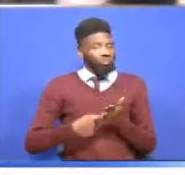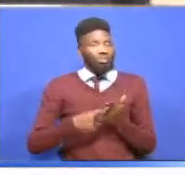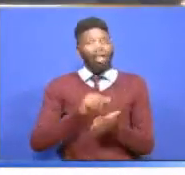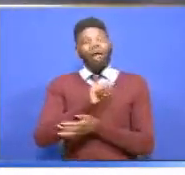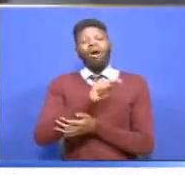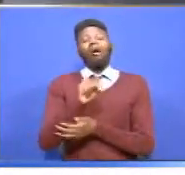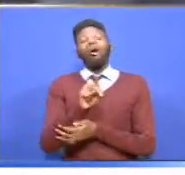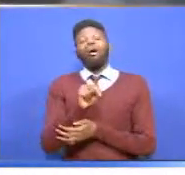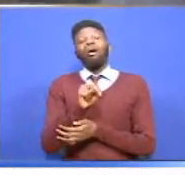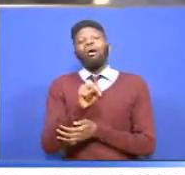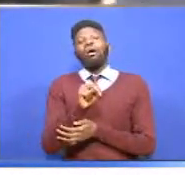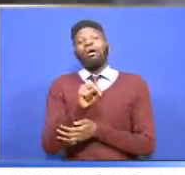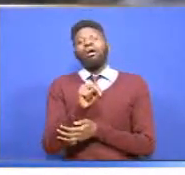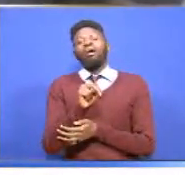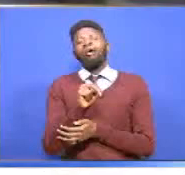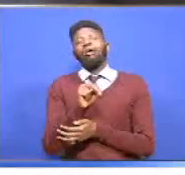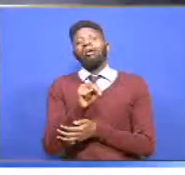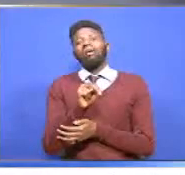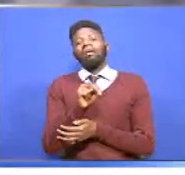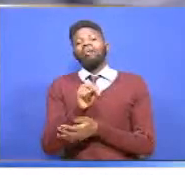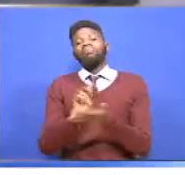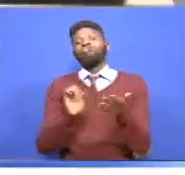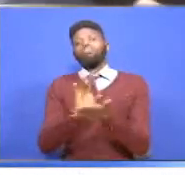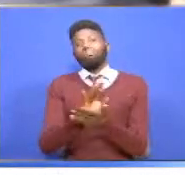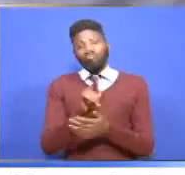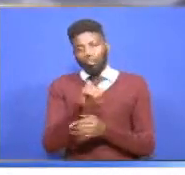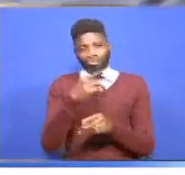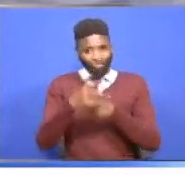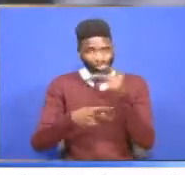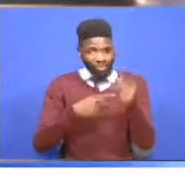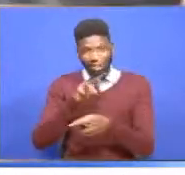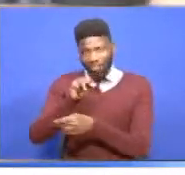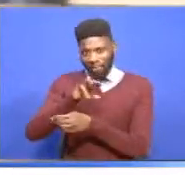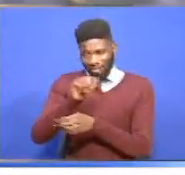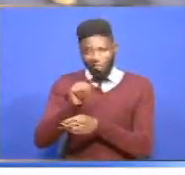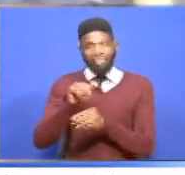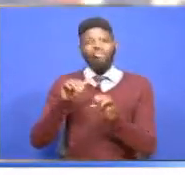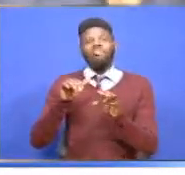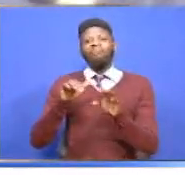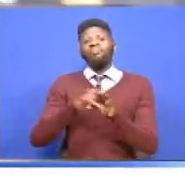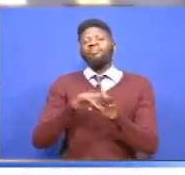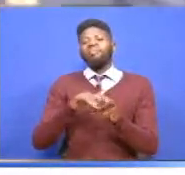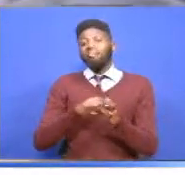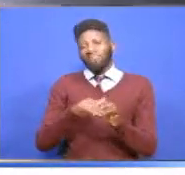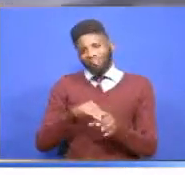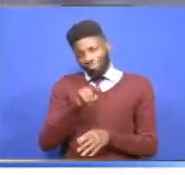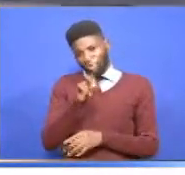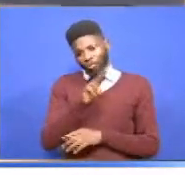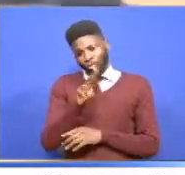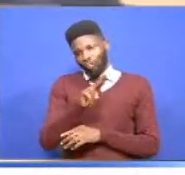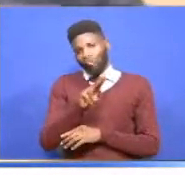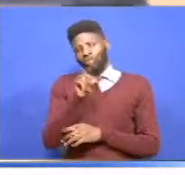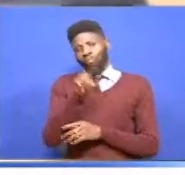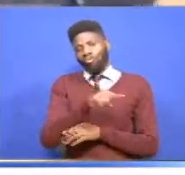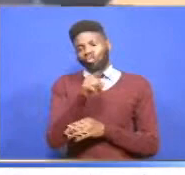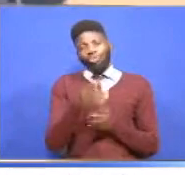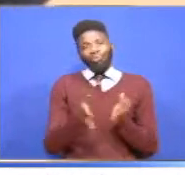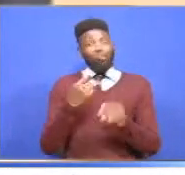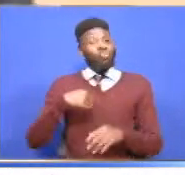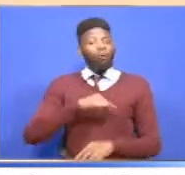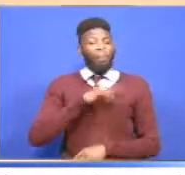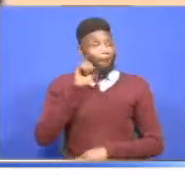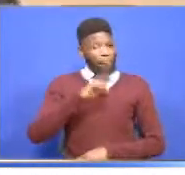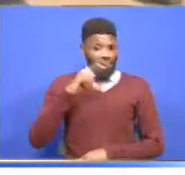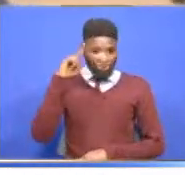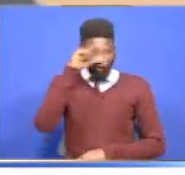is being used badly by members of county assembly. Should we assume that before electing